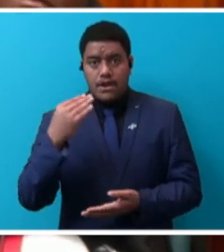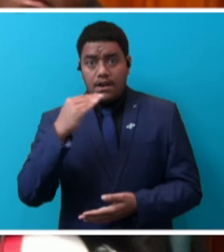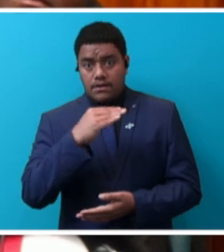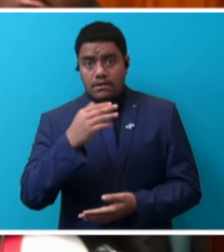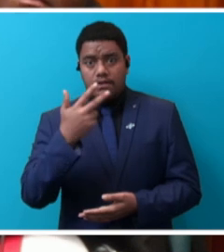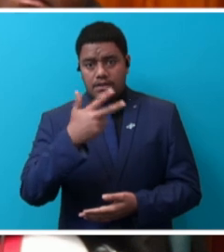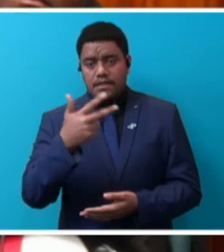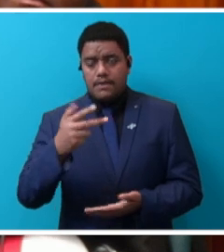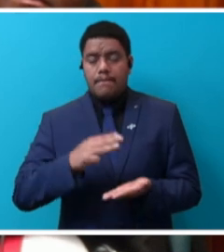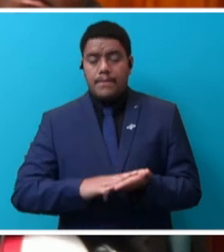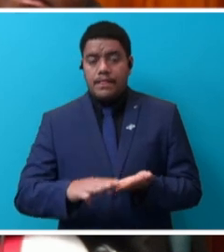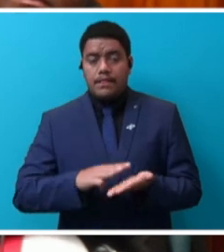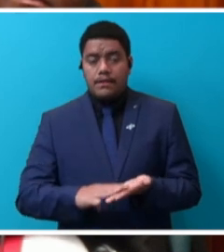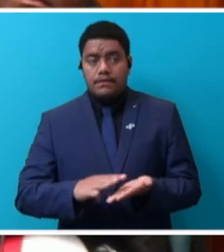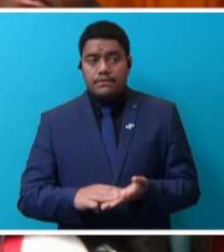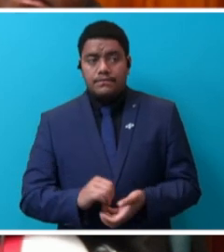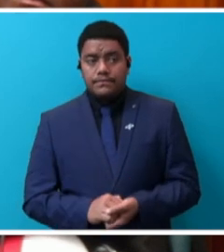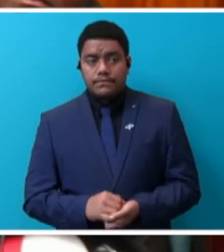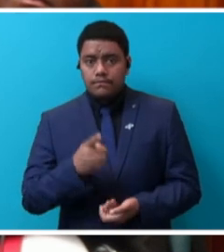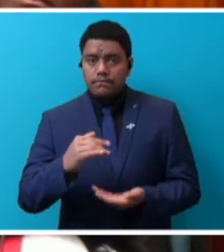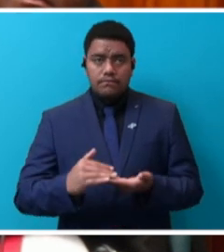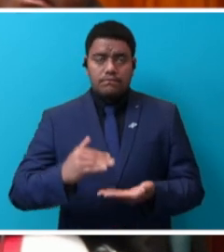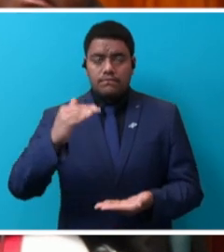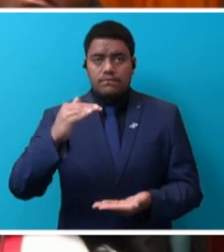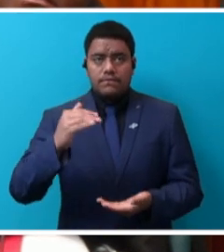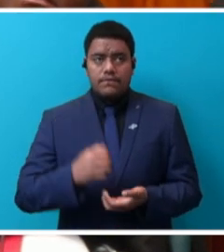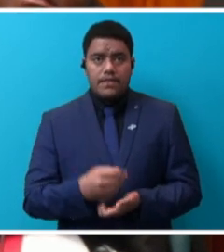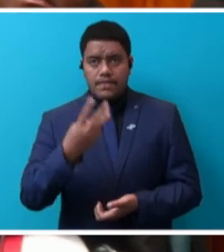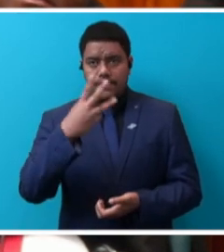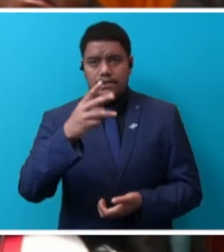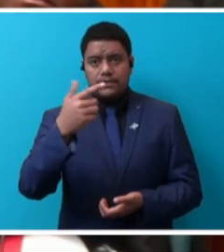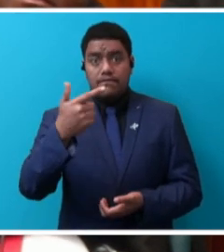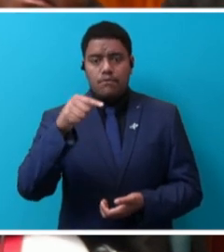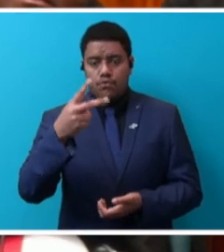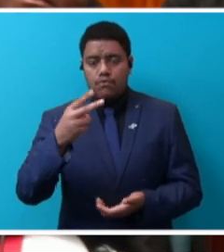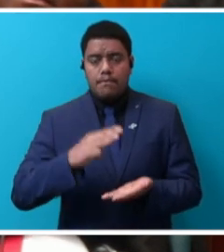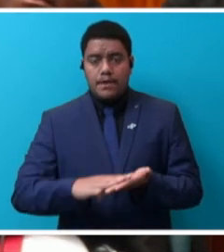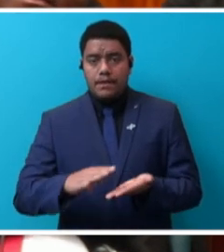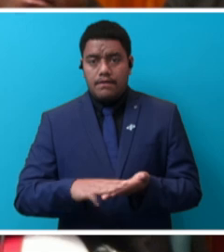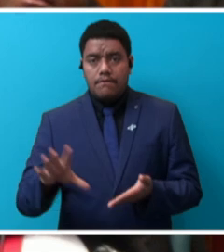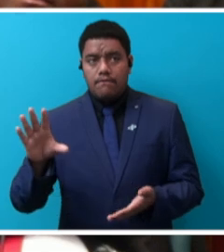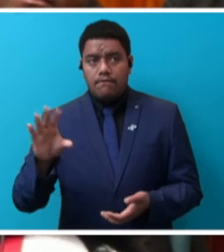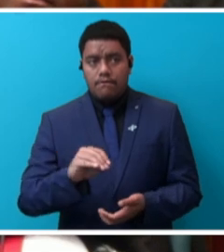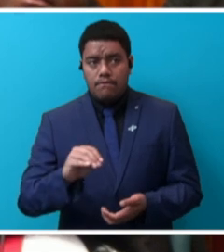388 million. This was an increase of 37.2 million from the